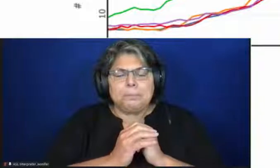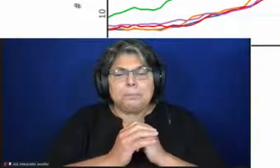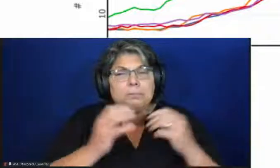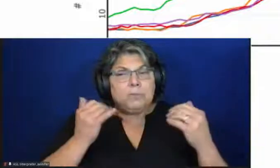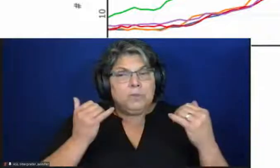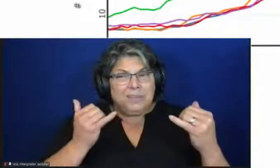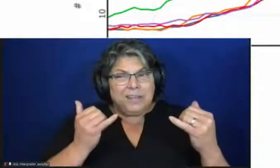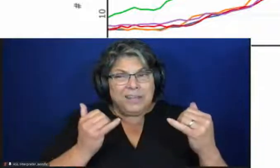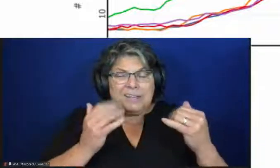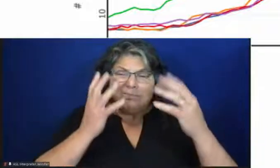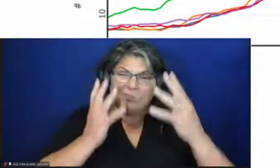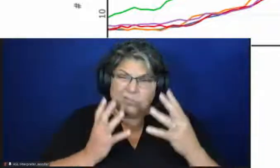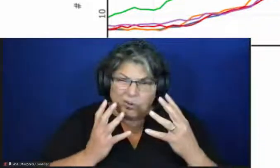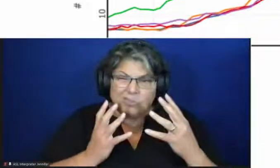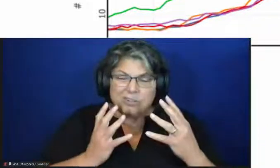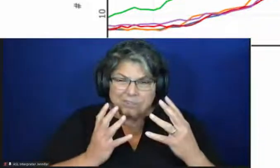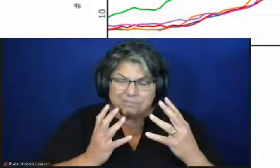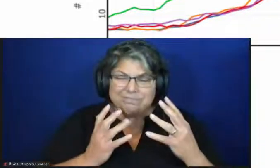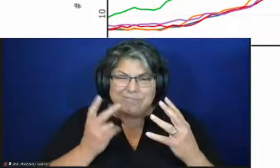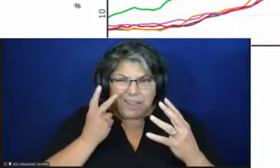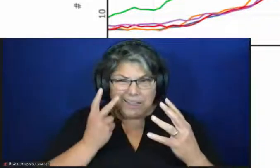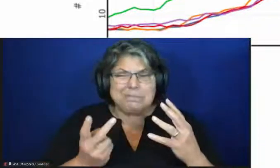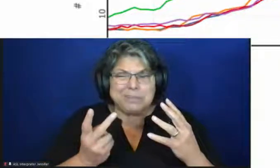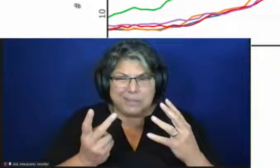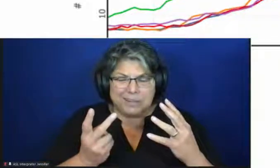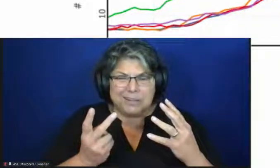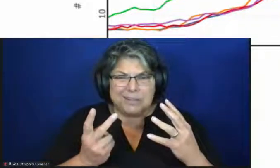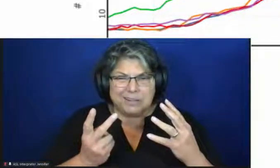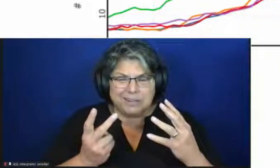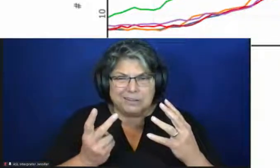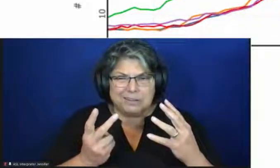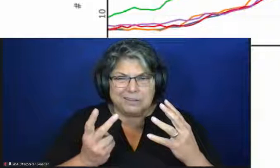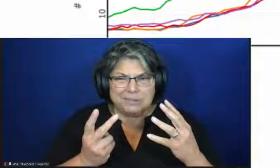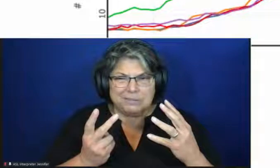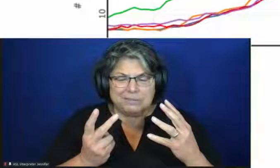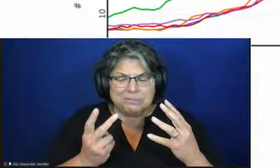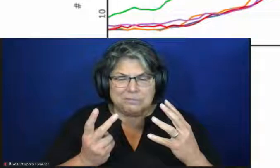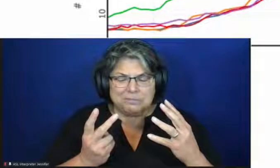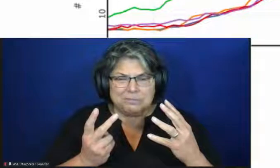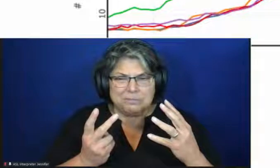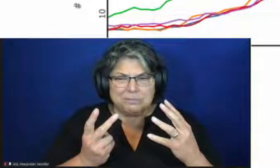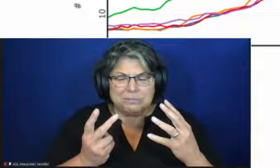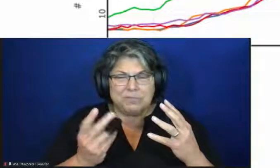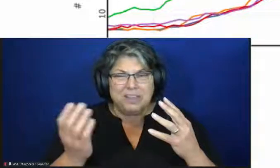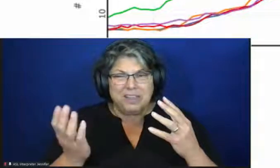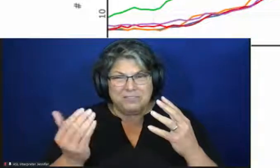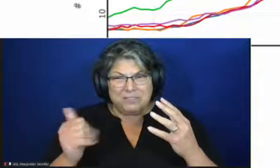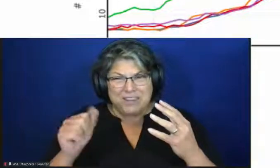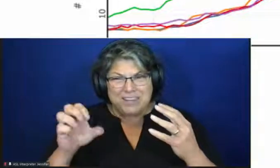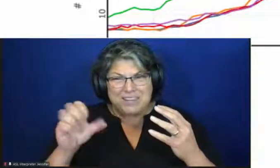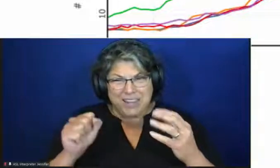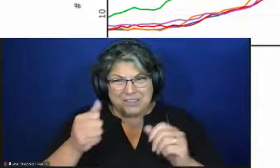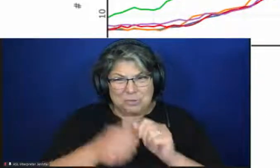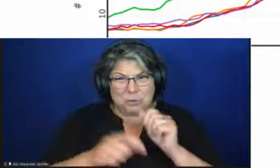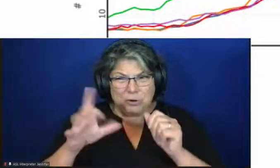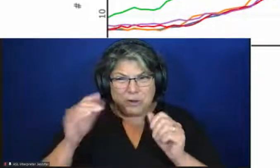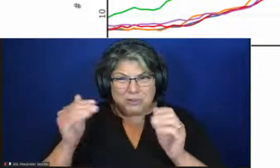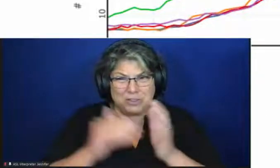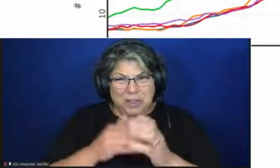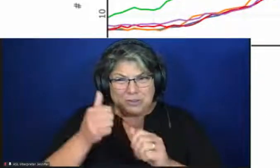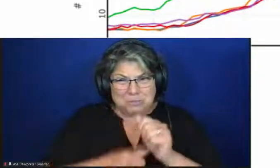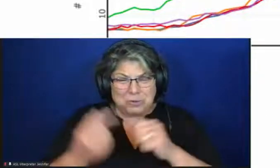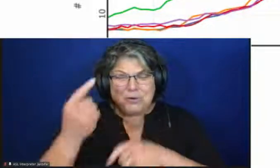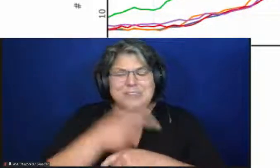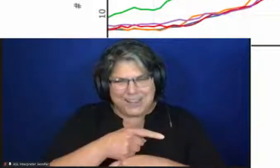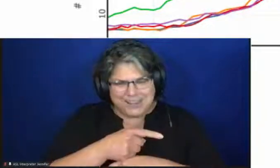today, unfortunately, I'm also seeing an increased rate of 15 cases per 100,000 per day. And